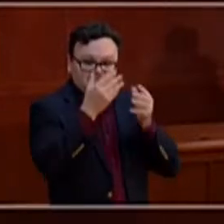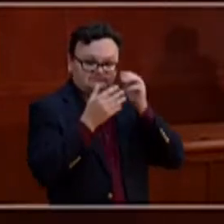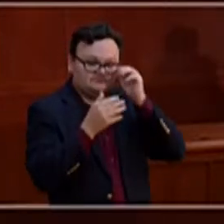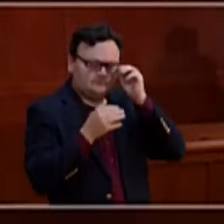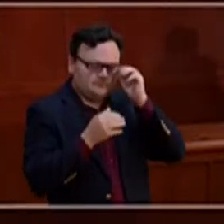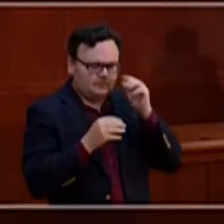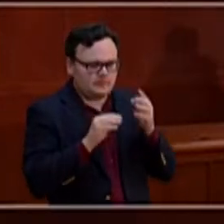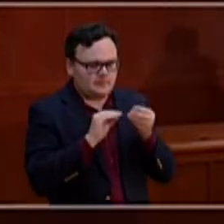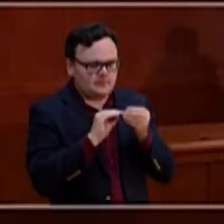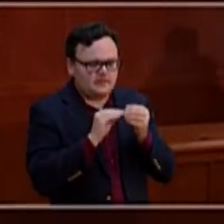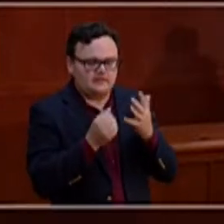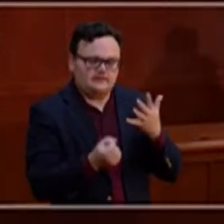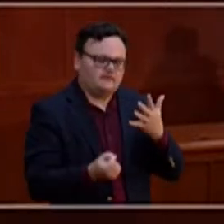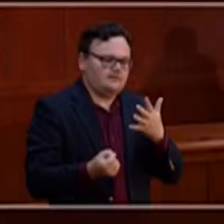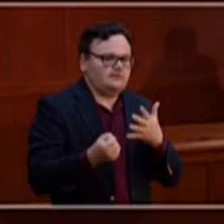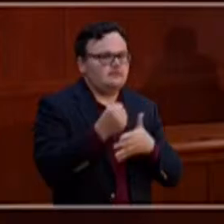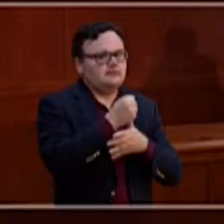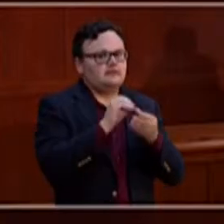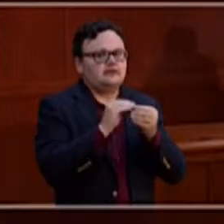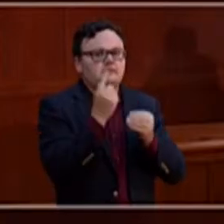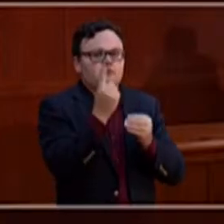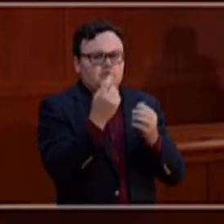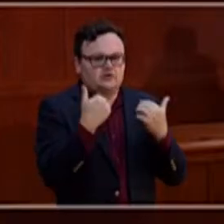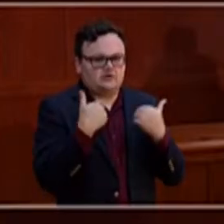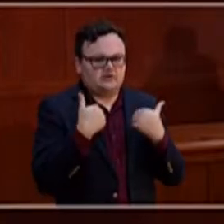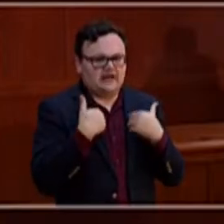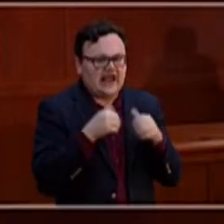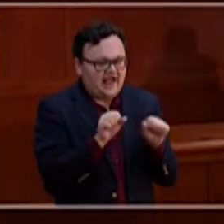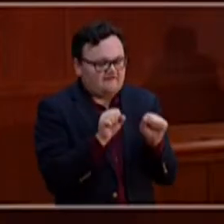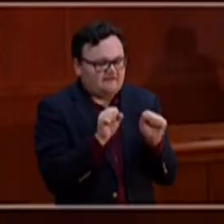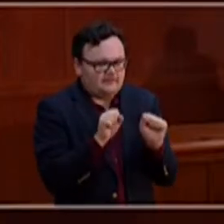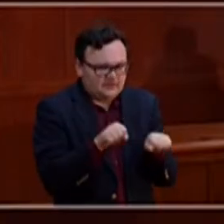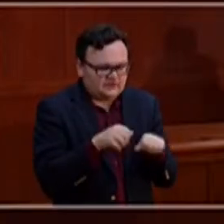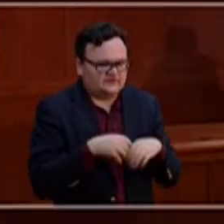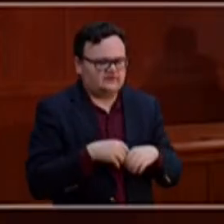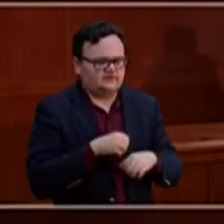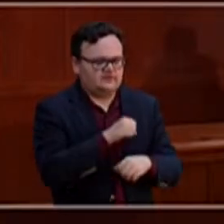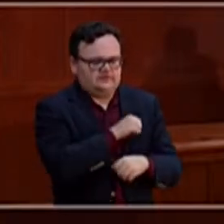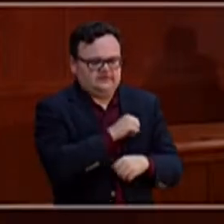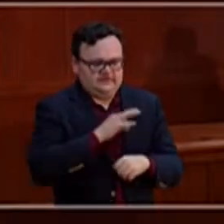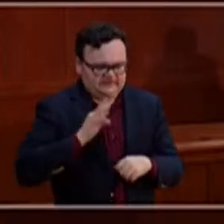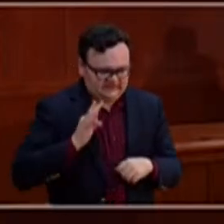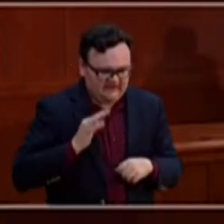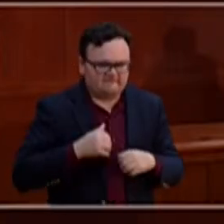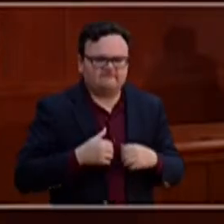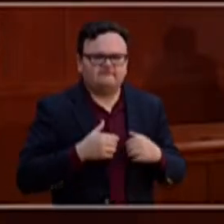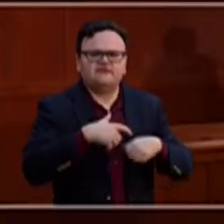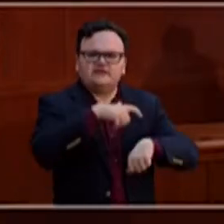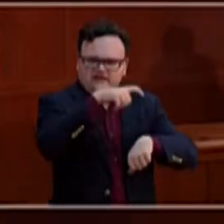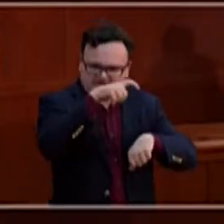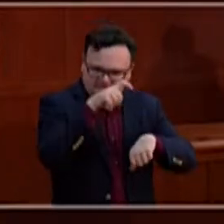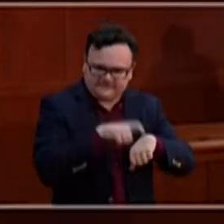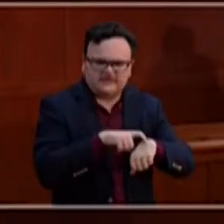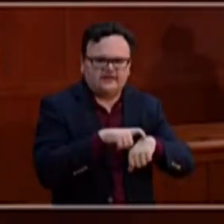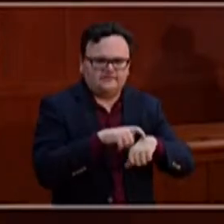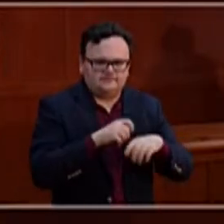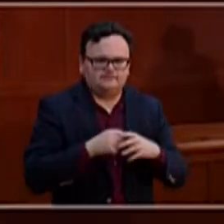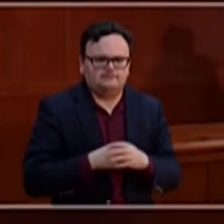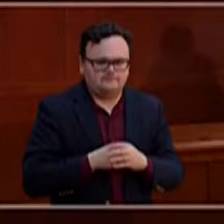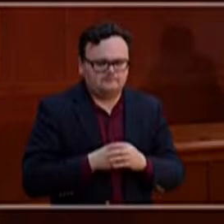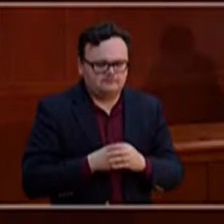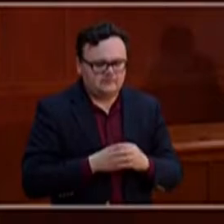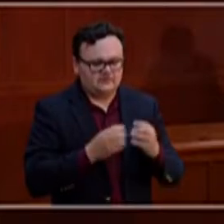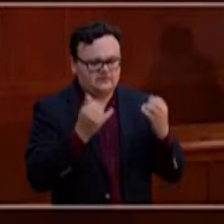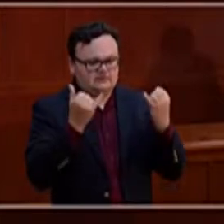the ability and the staff and the time to do it right in the normal way. We haven't been in an Armageddon